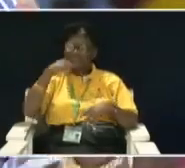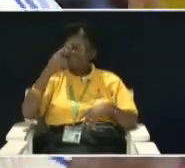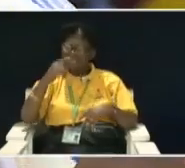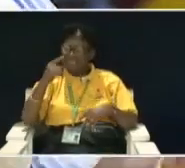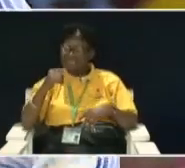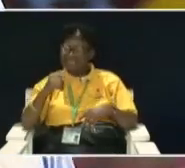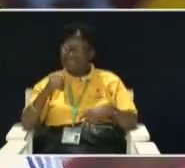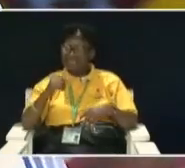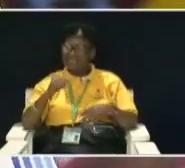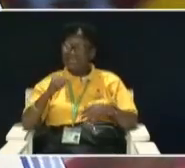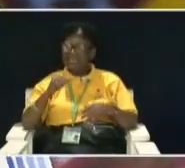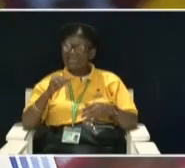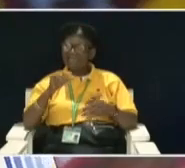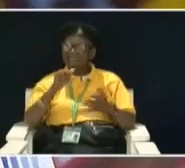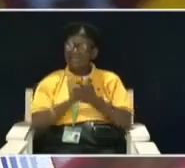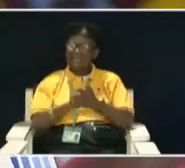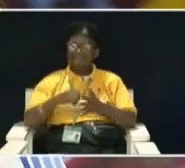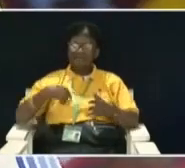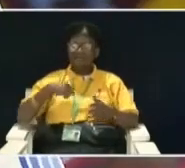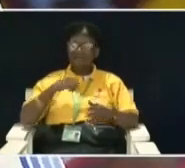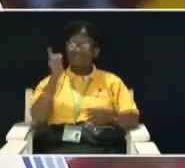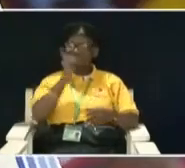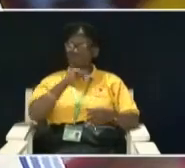that we fake miracles here.